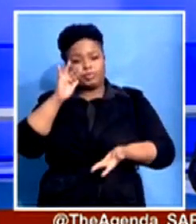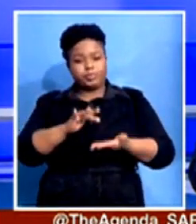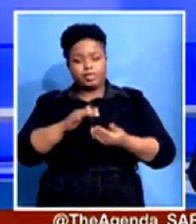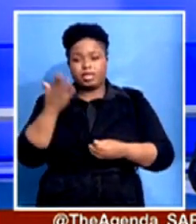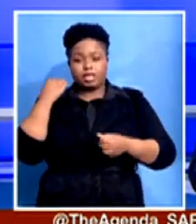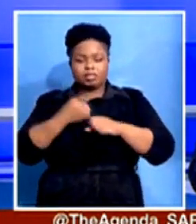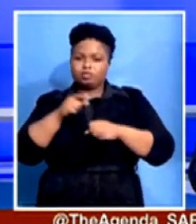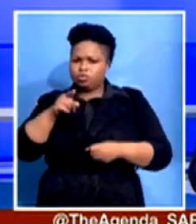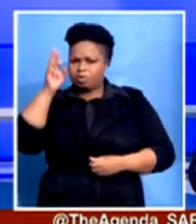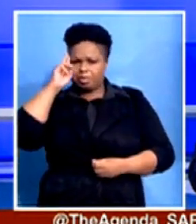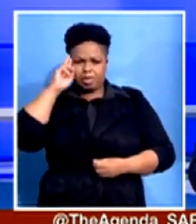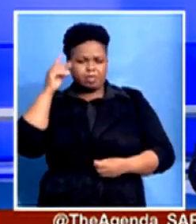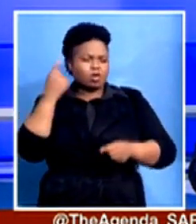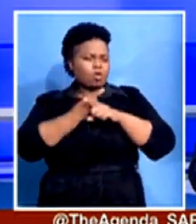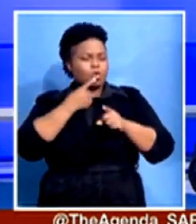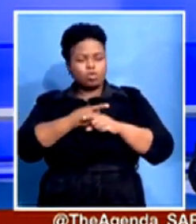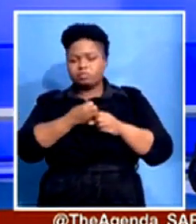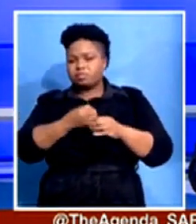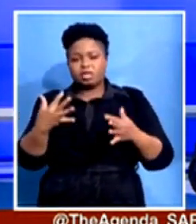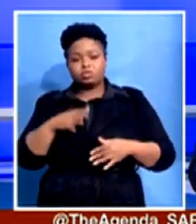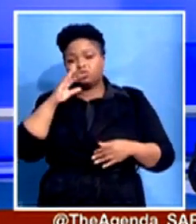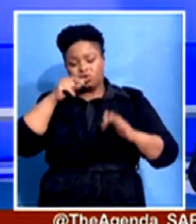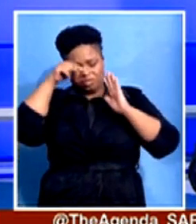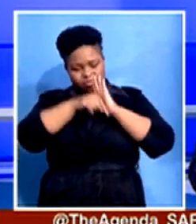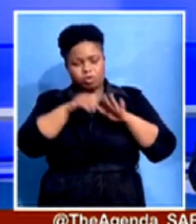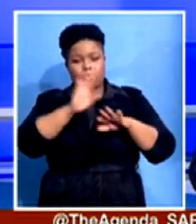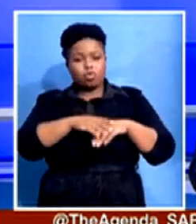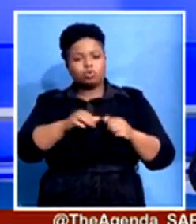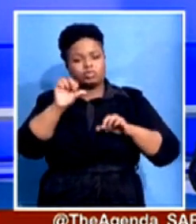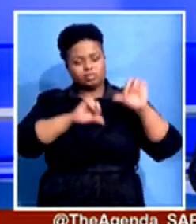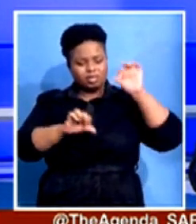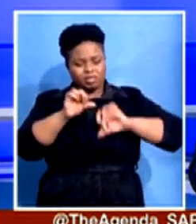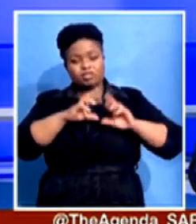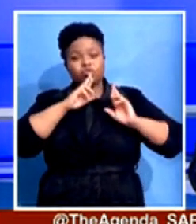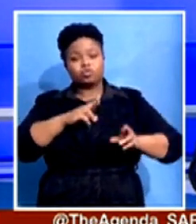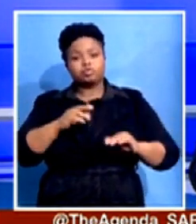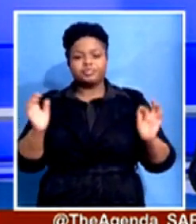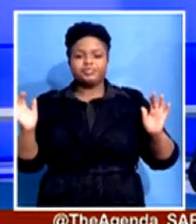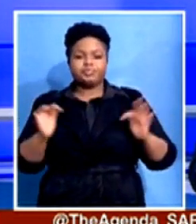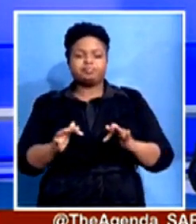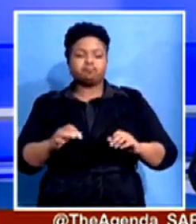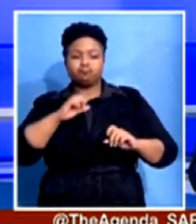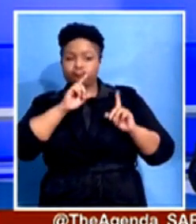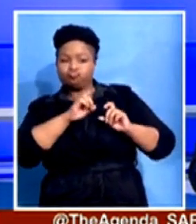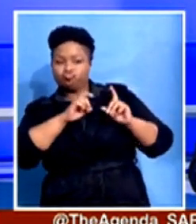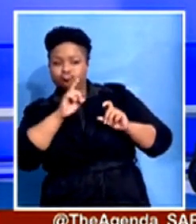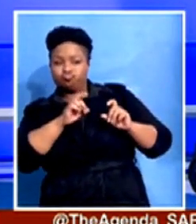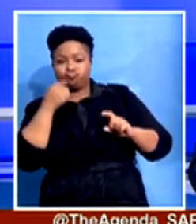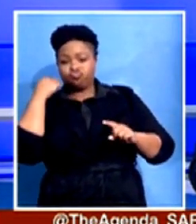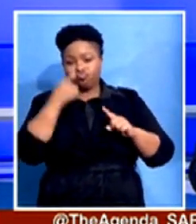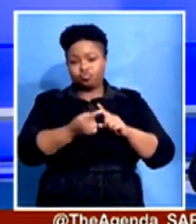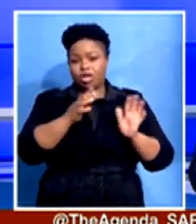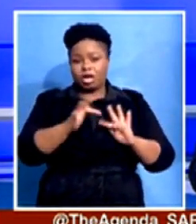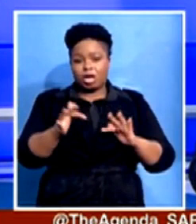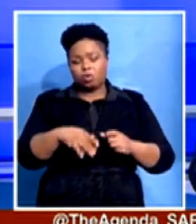on leaning on scientific responses. So this gathering interrogating the extent, the outcomes, and the way forward to